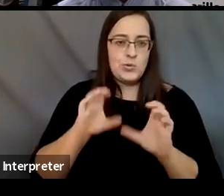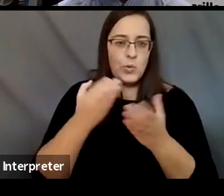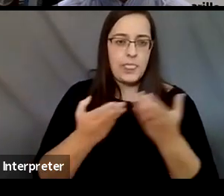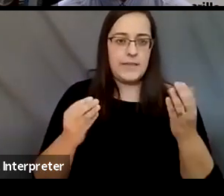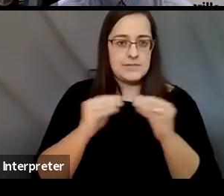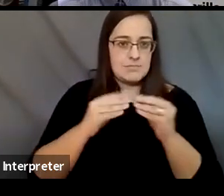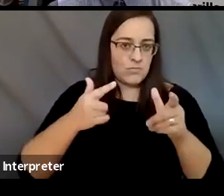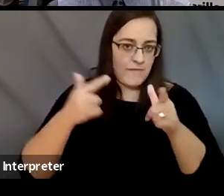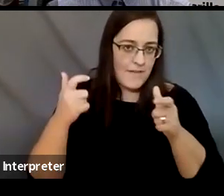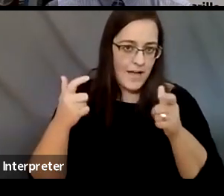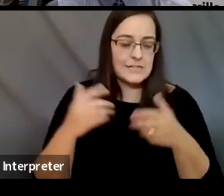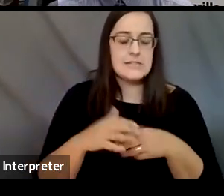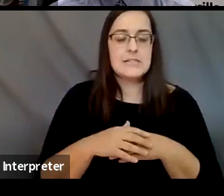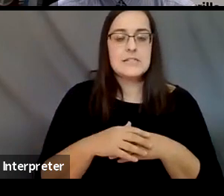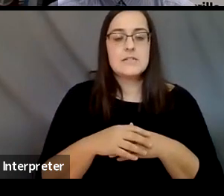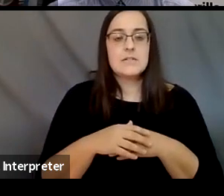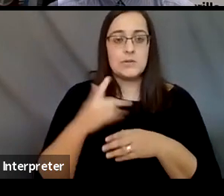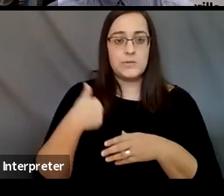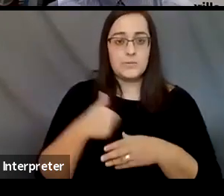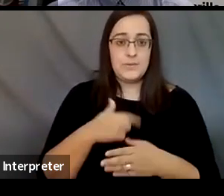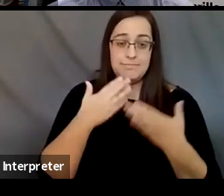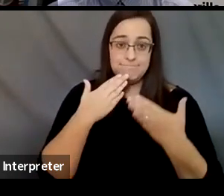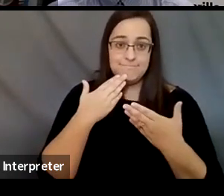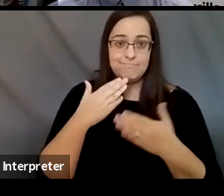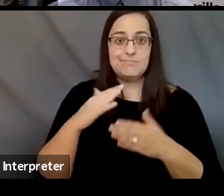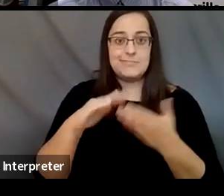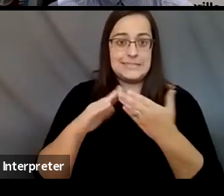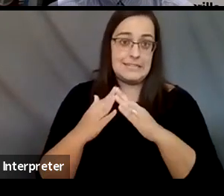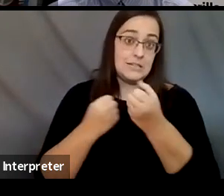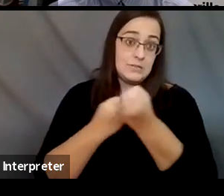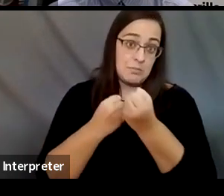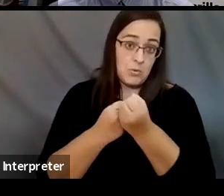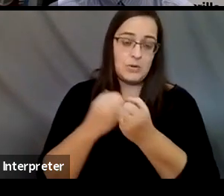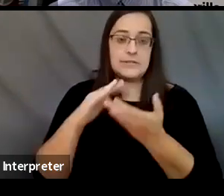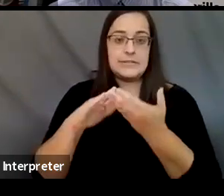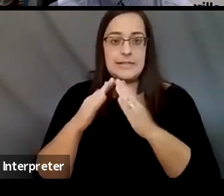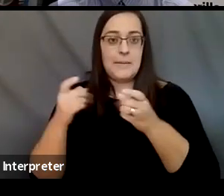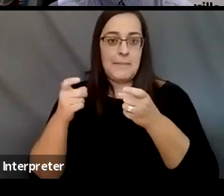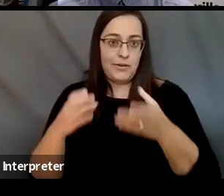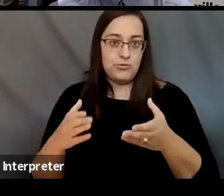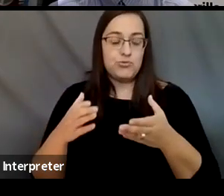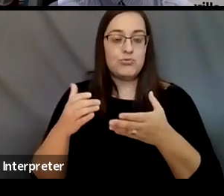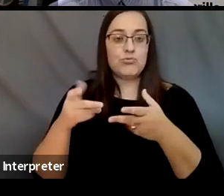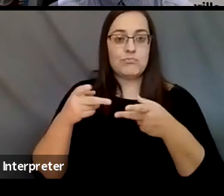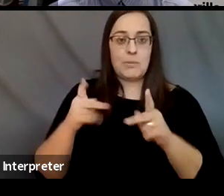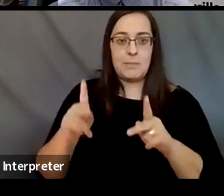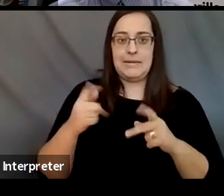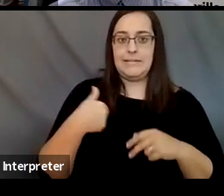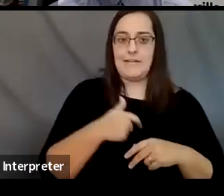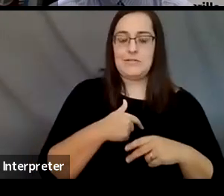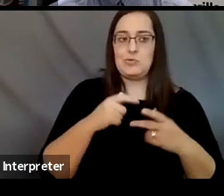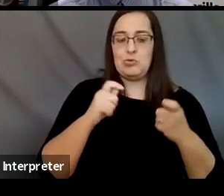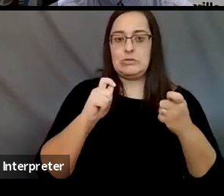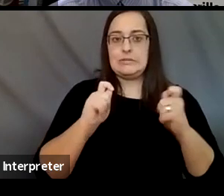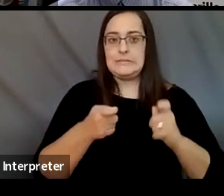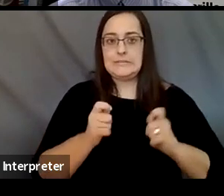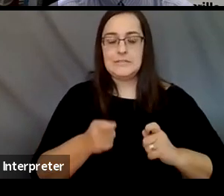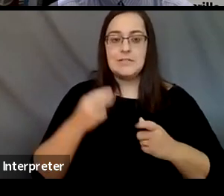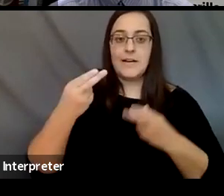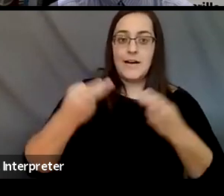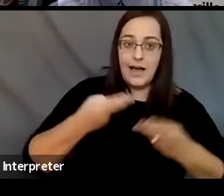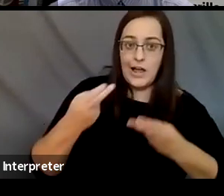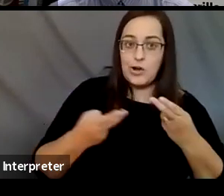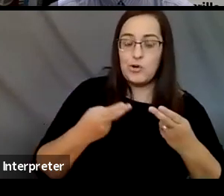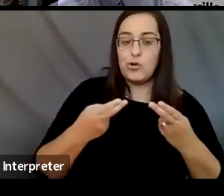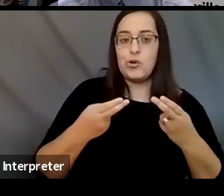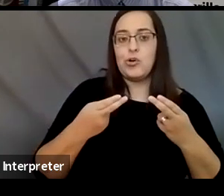So we appreciate the support of the city management allowing us to flex our staff and surge up as